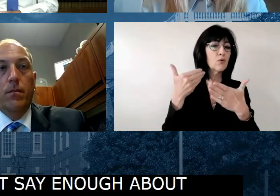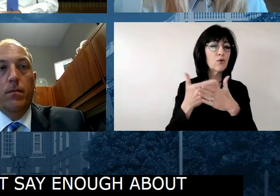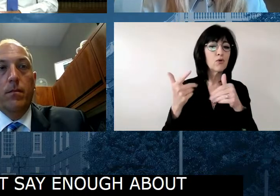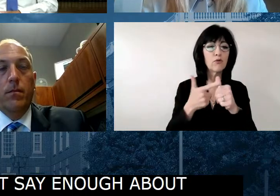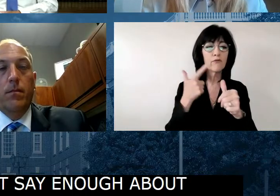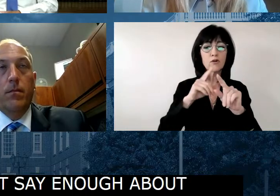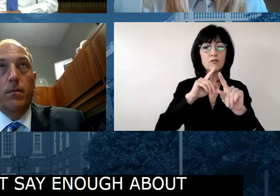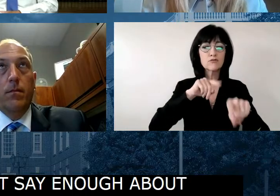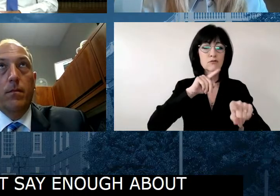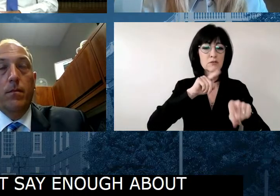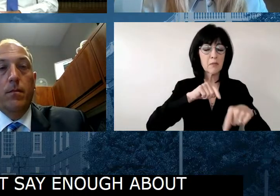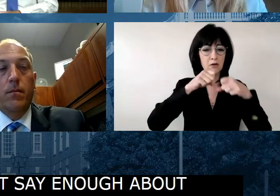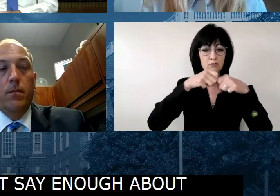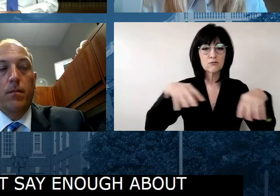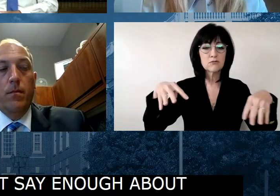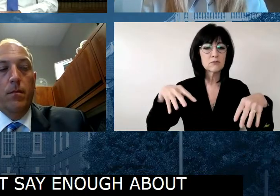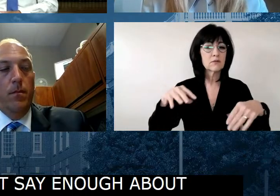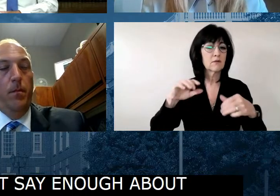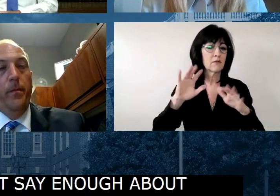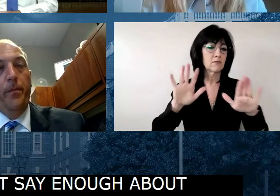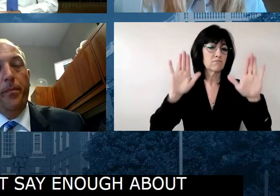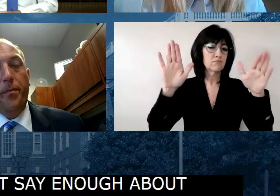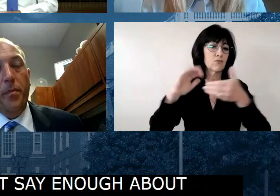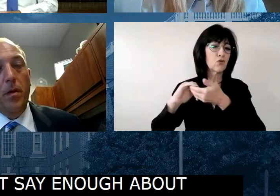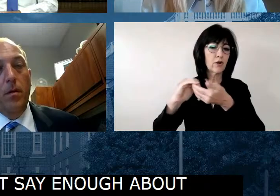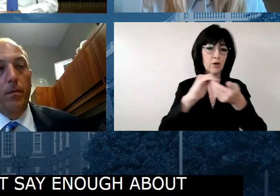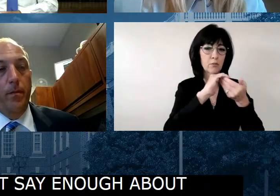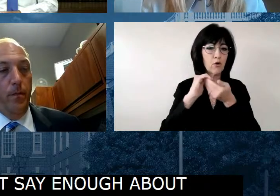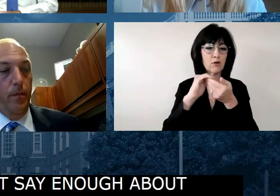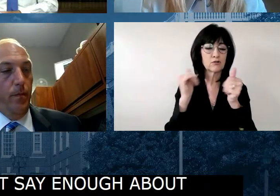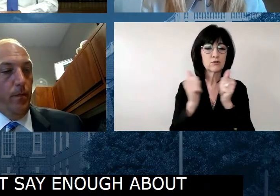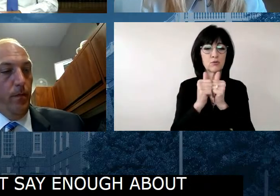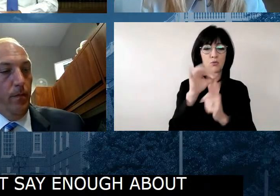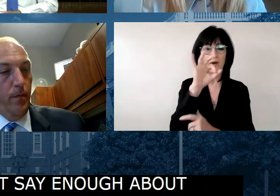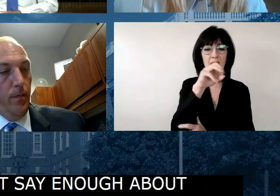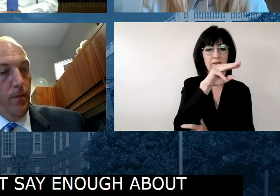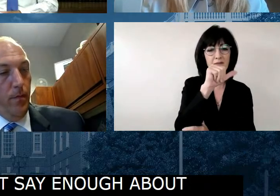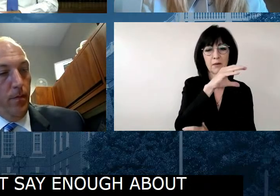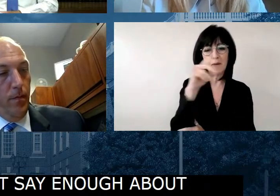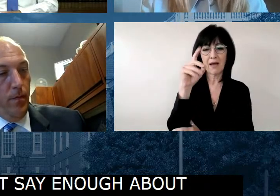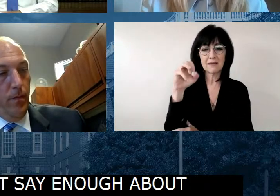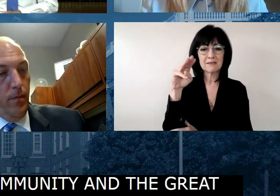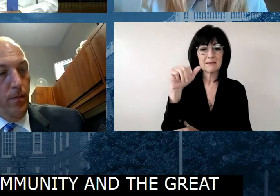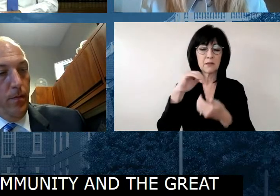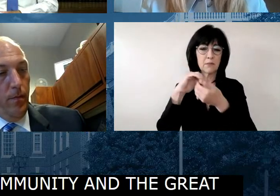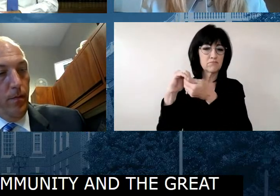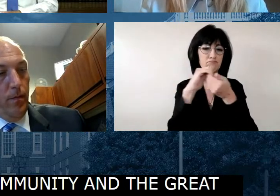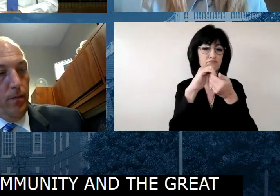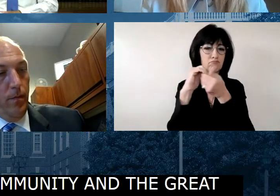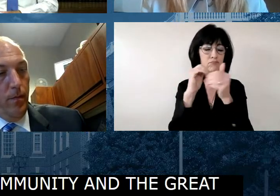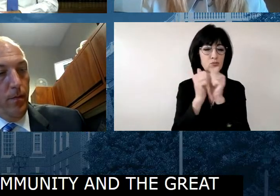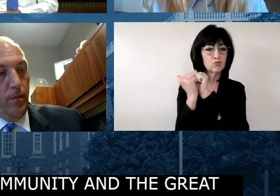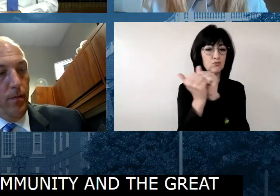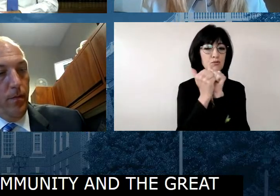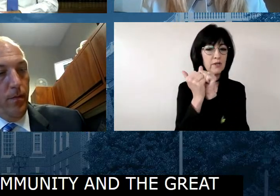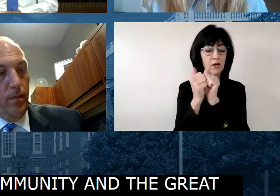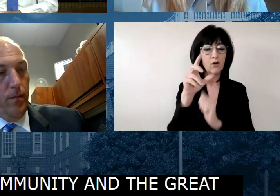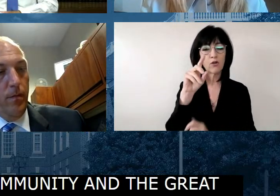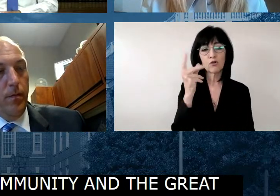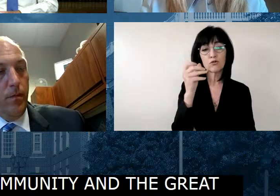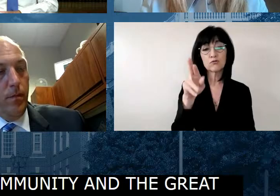great partnership that we've had with FEMA, DEMA and FEMA together with the Dover Downs Speedway and